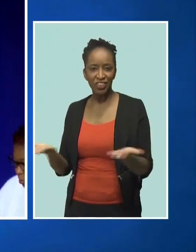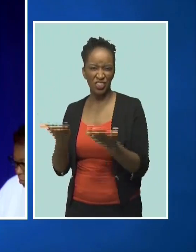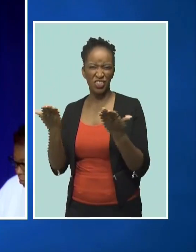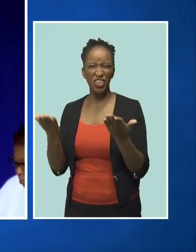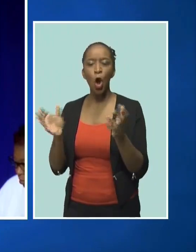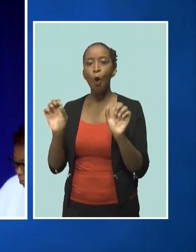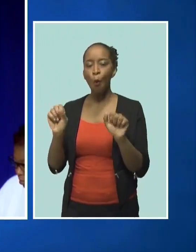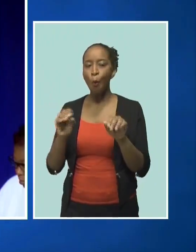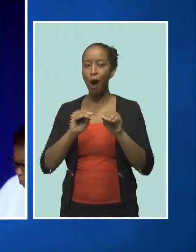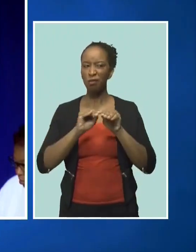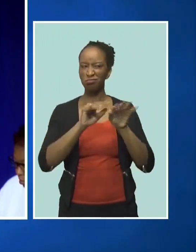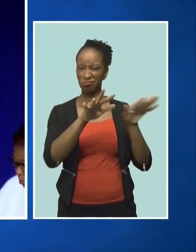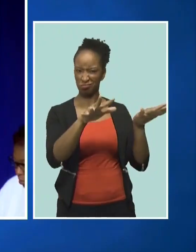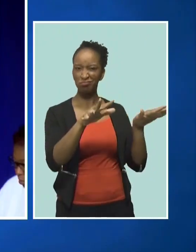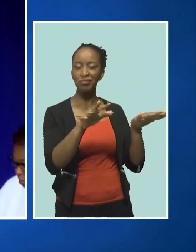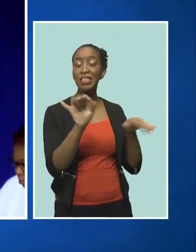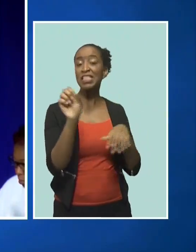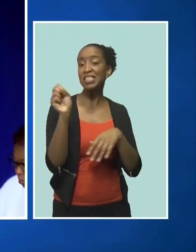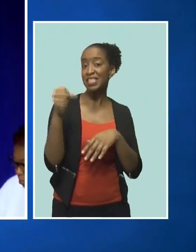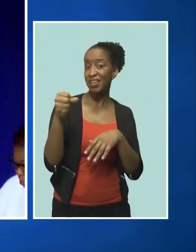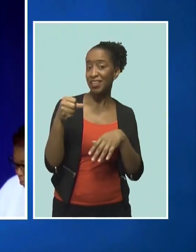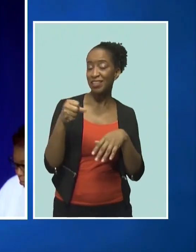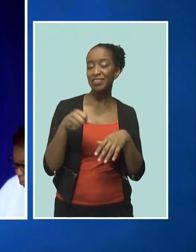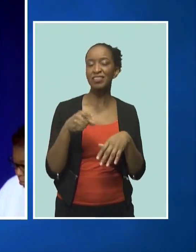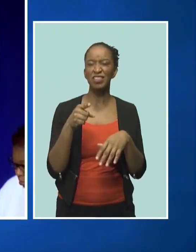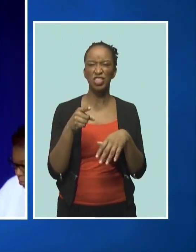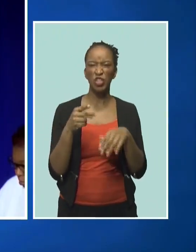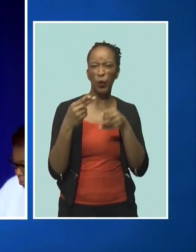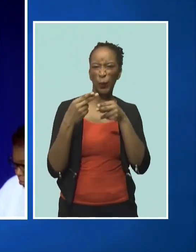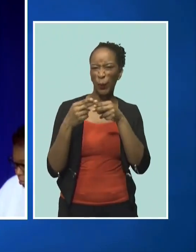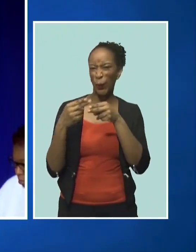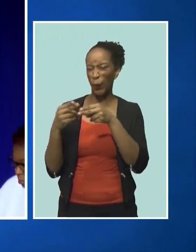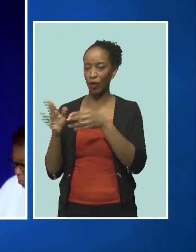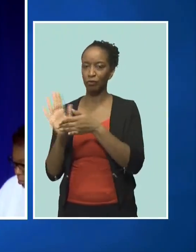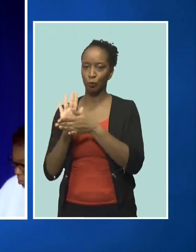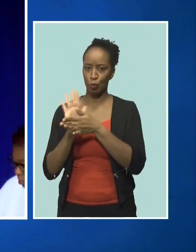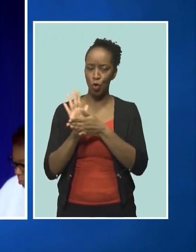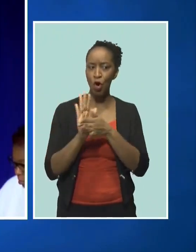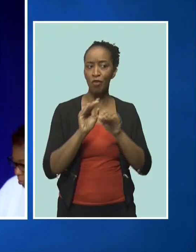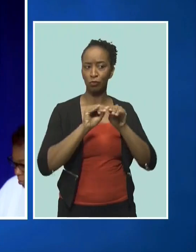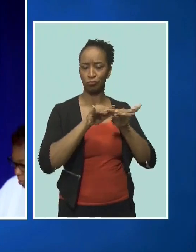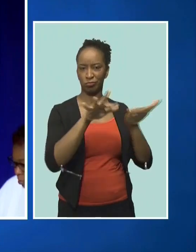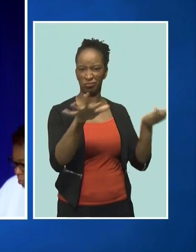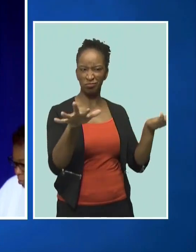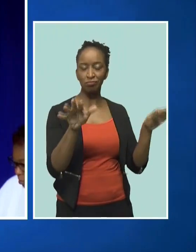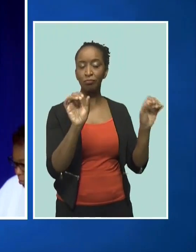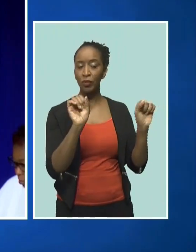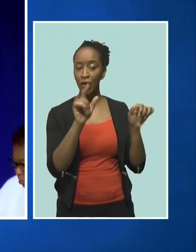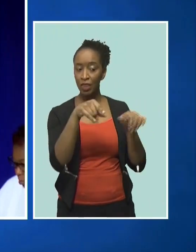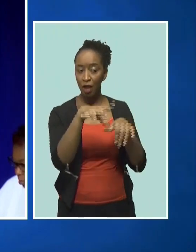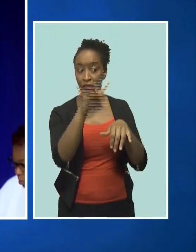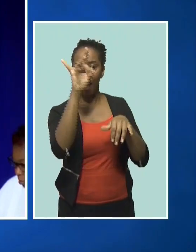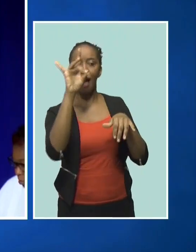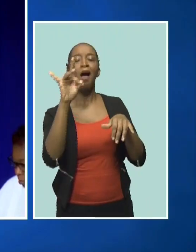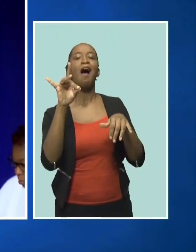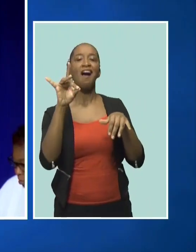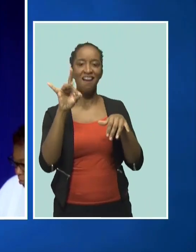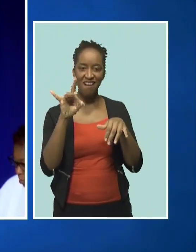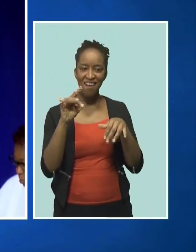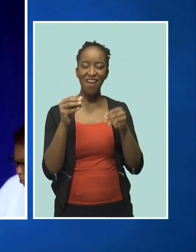lot of shorts, get them picked up to perhaps become full feature lengths. But we do have a number